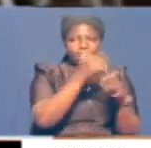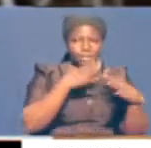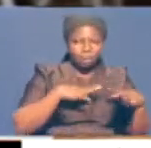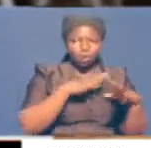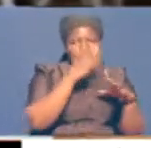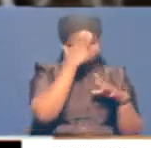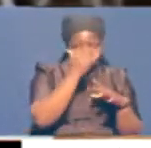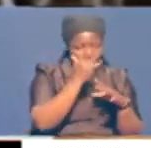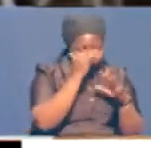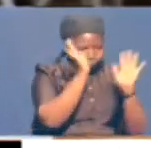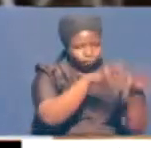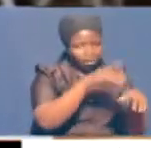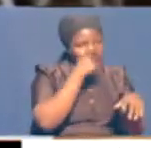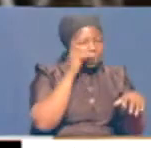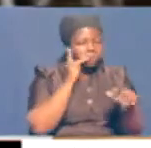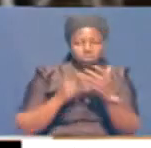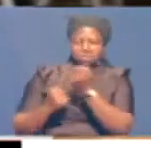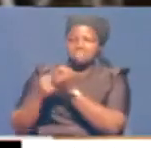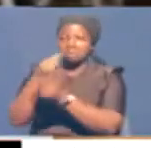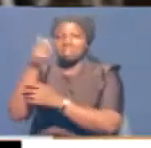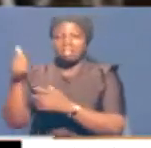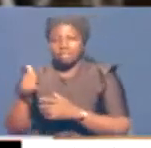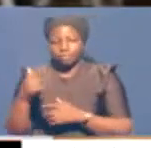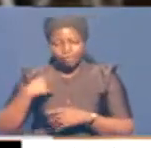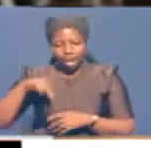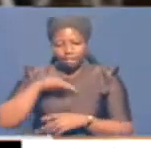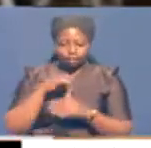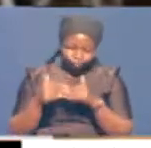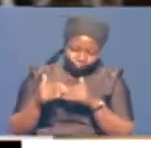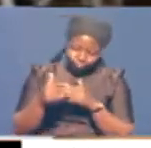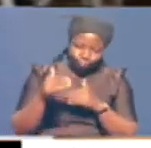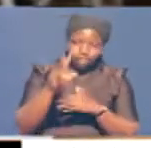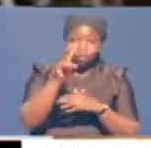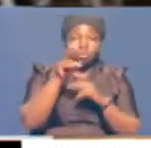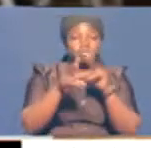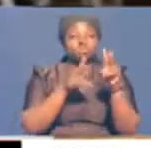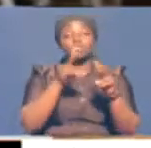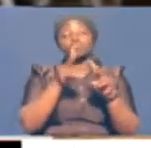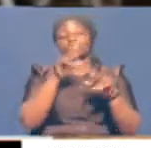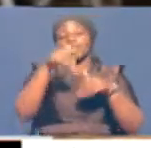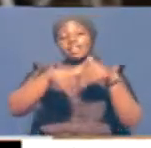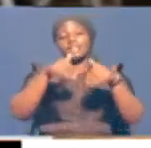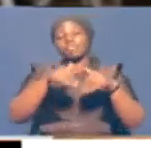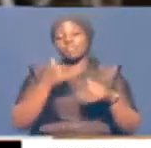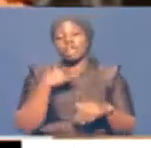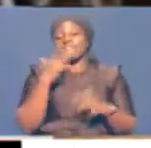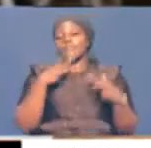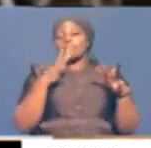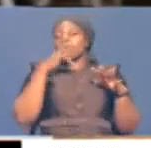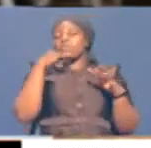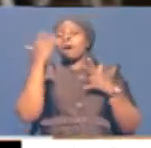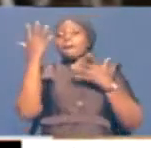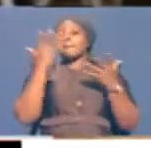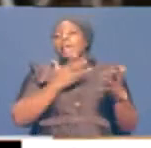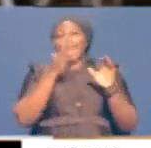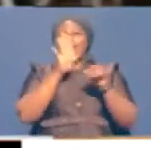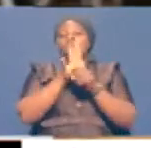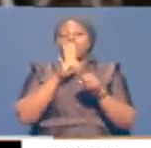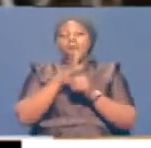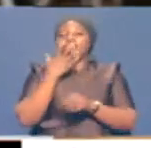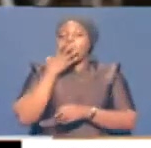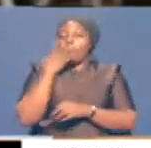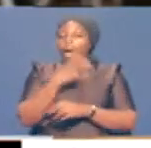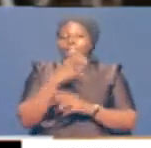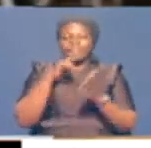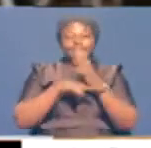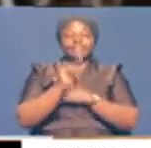2022 elections. There are people who are bringing a lot of heat in this politics. And I want